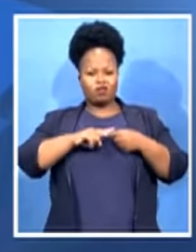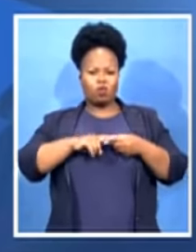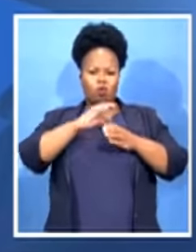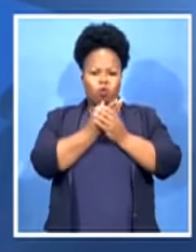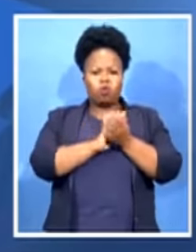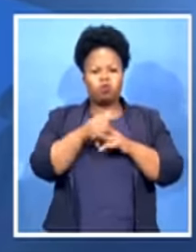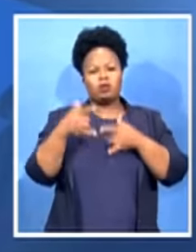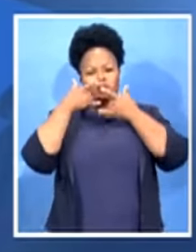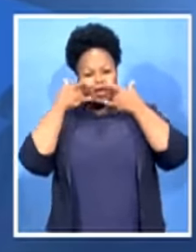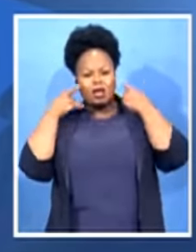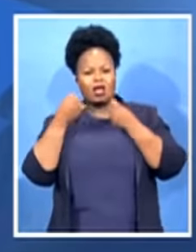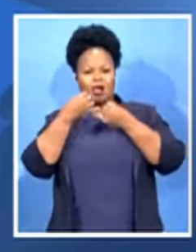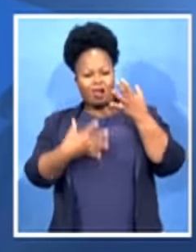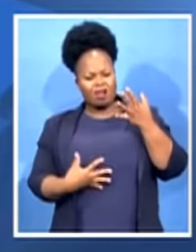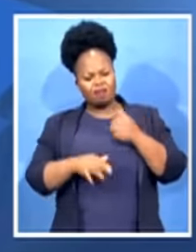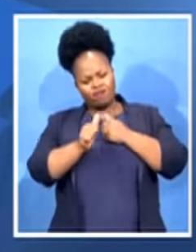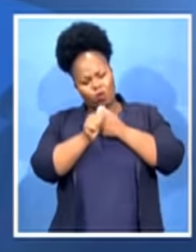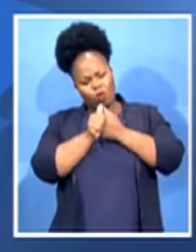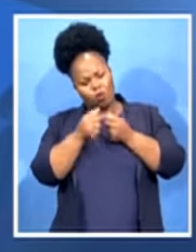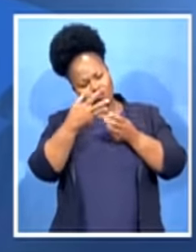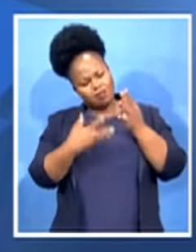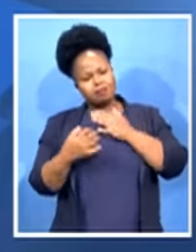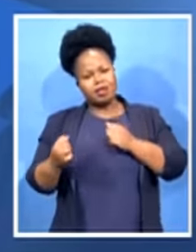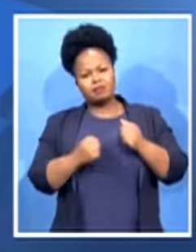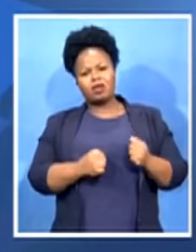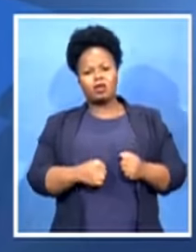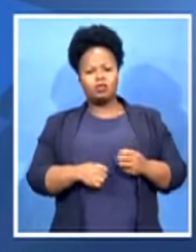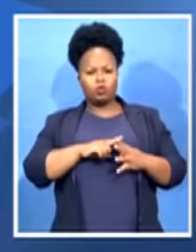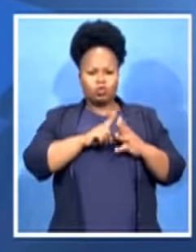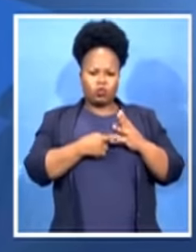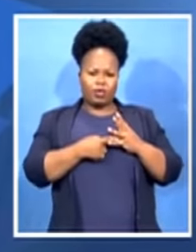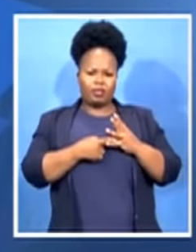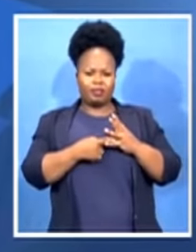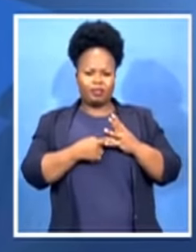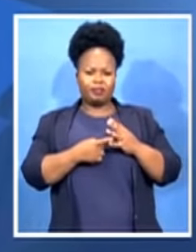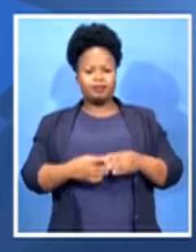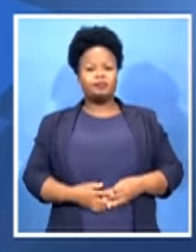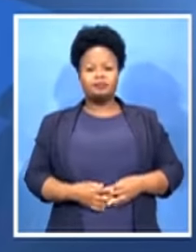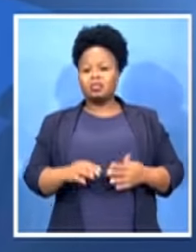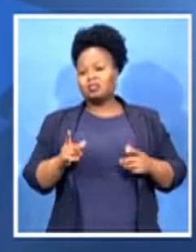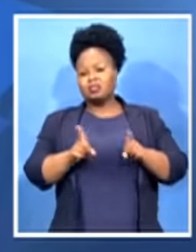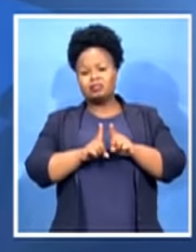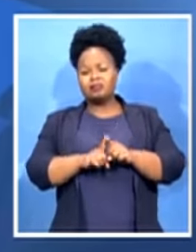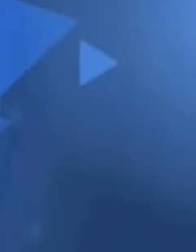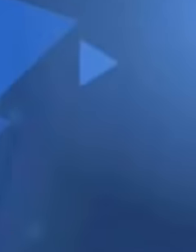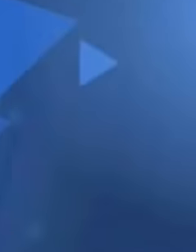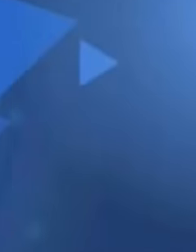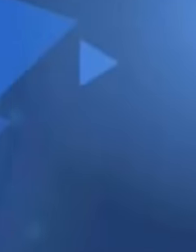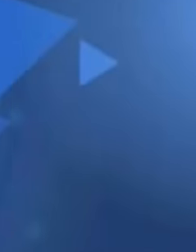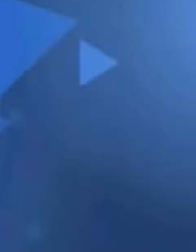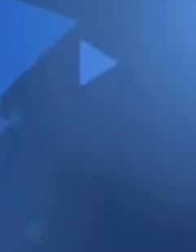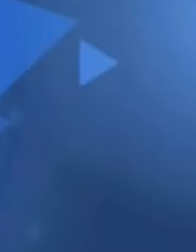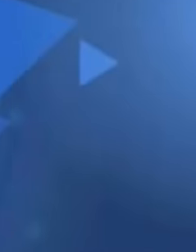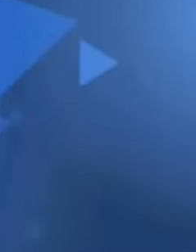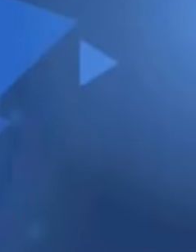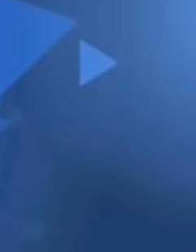adhered to as the non-pharmaceutical interventions at all levels. So that will make us to be able to live with the